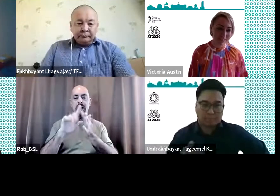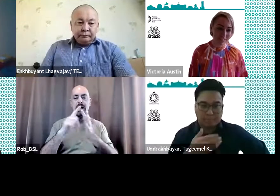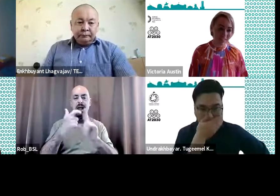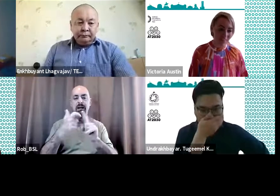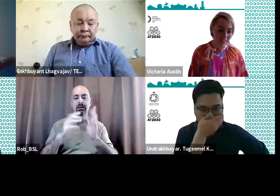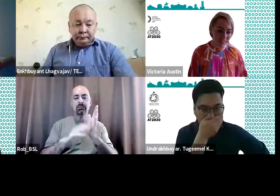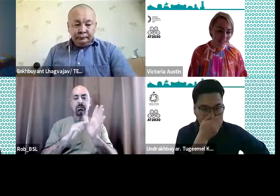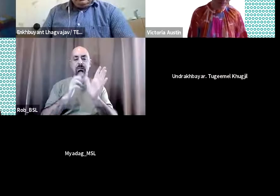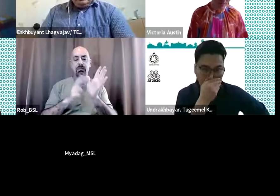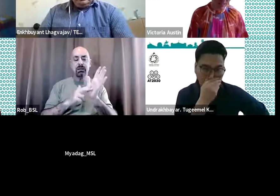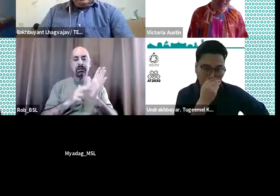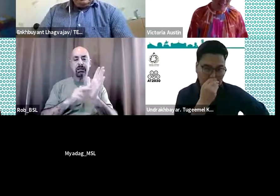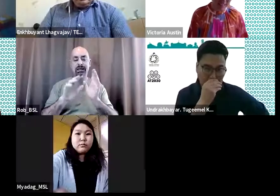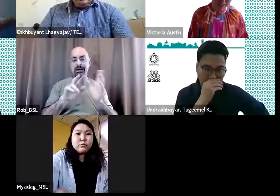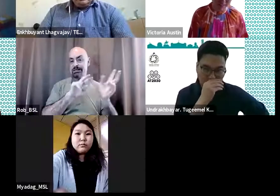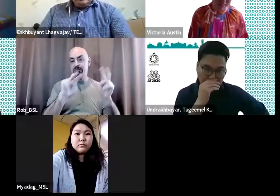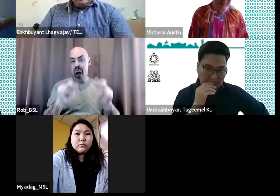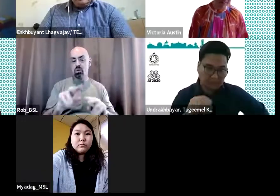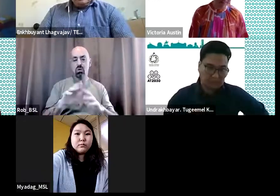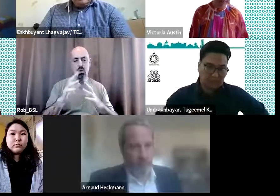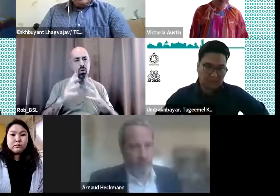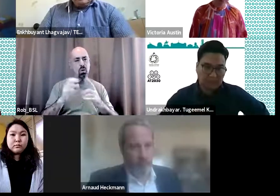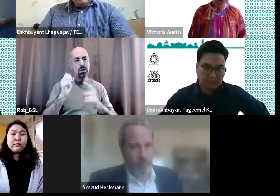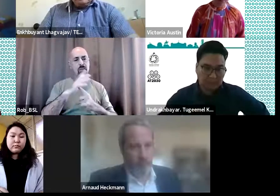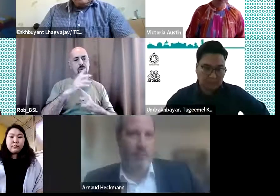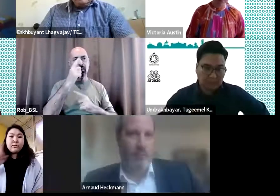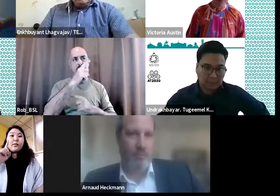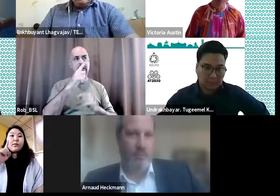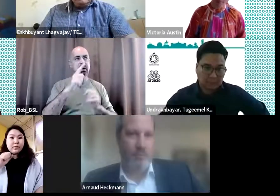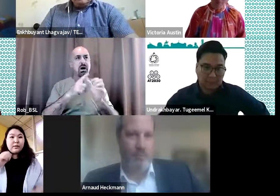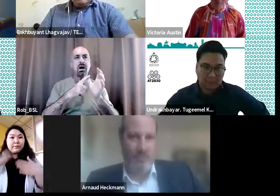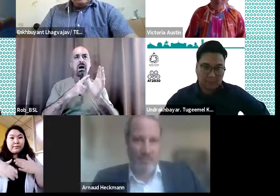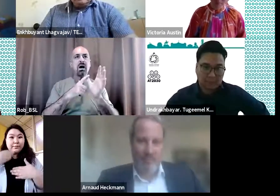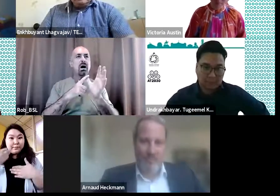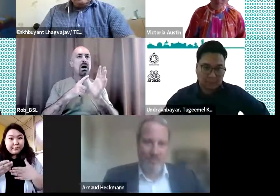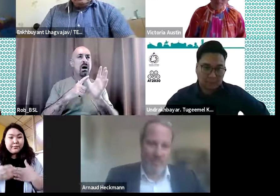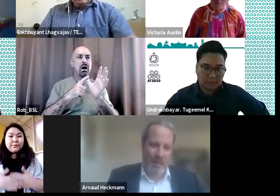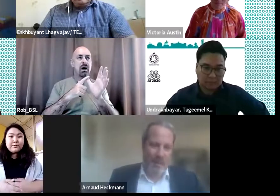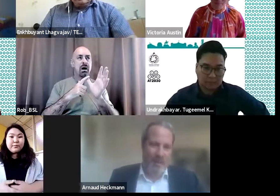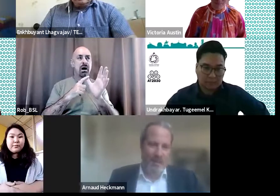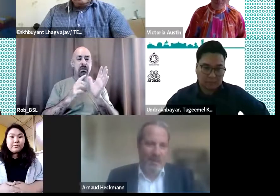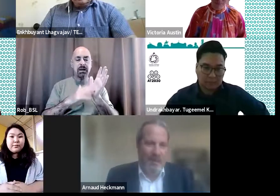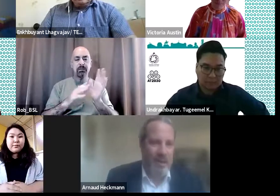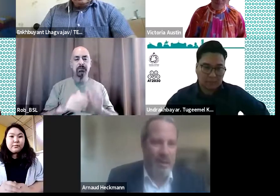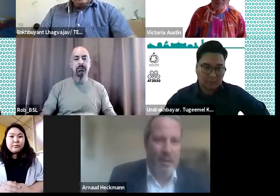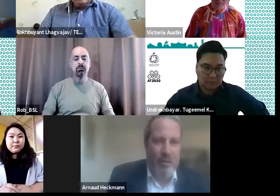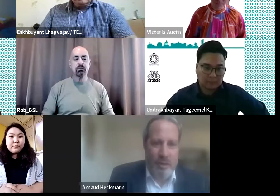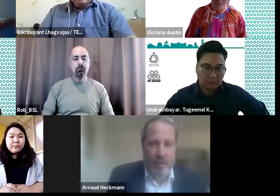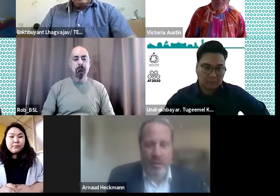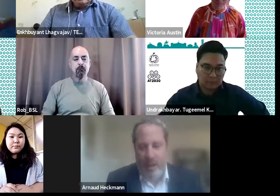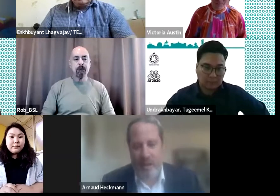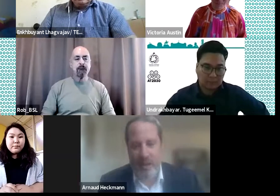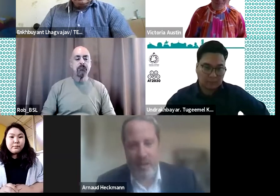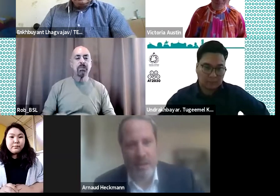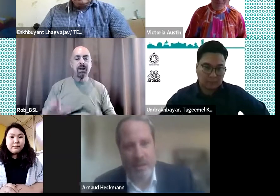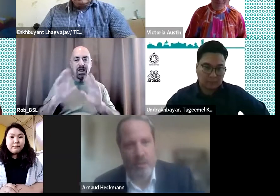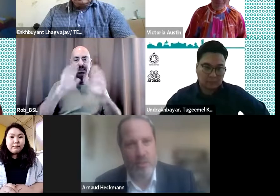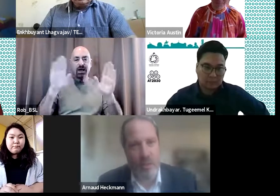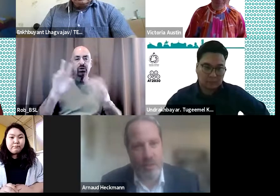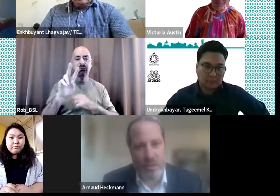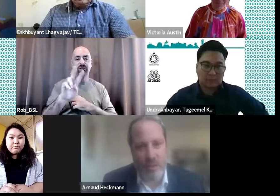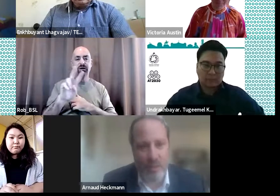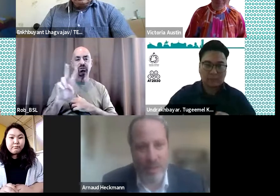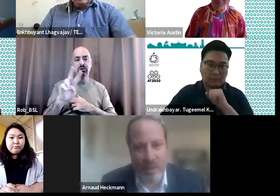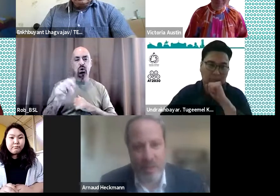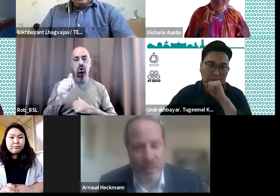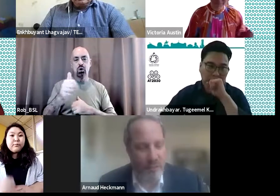which is a very significant one indeed. Arno. Thank you, Victoria. Good